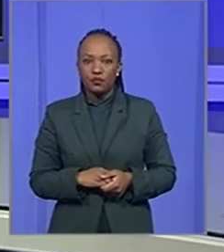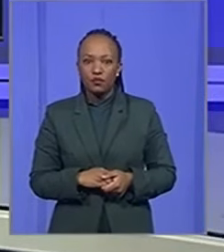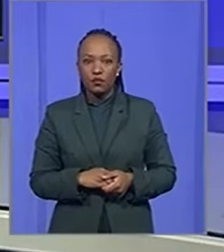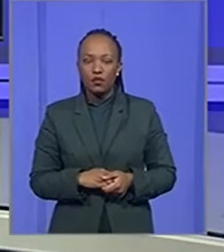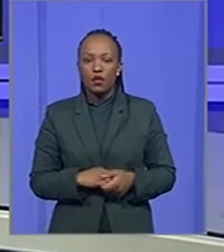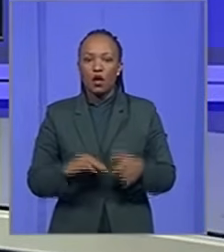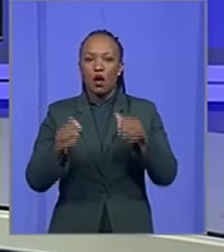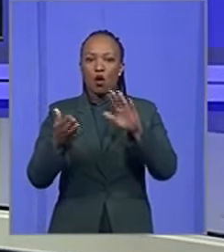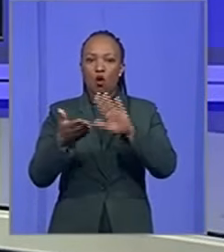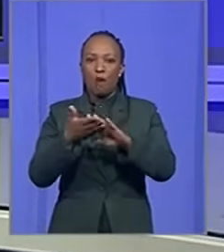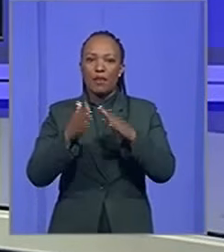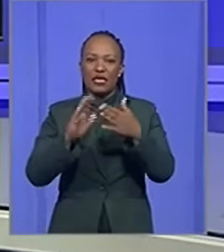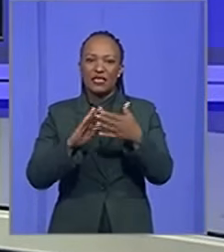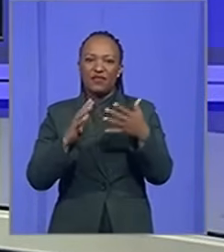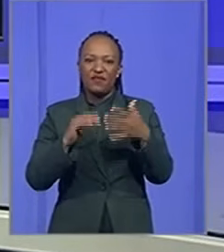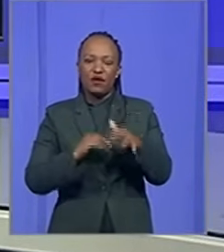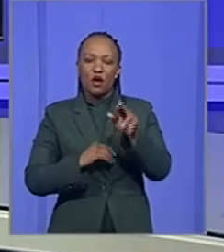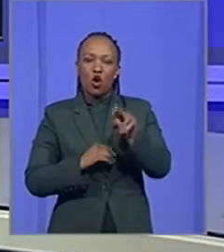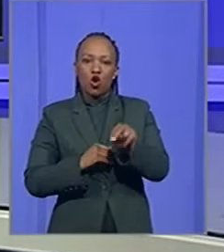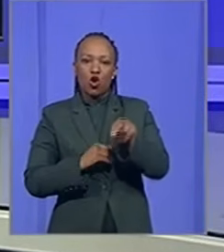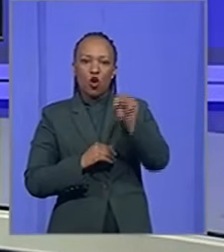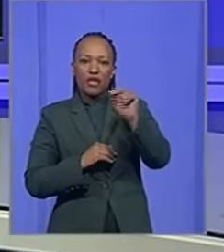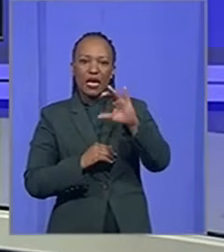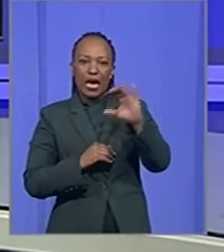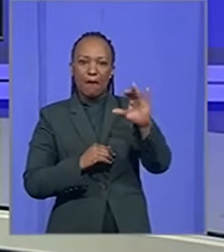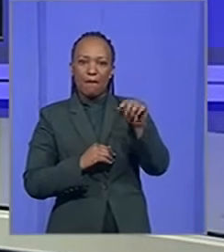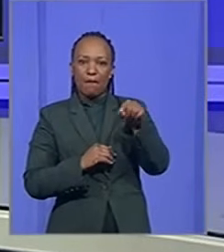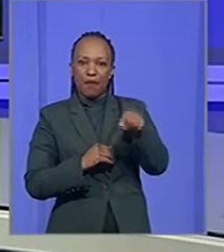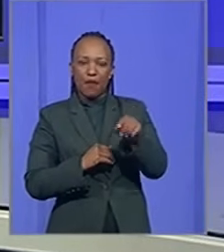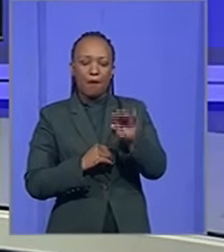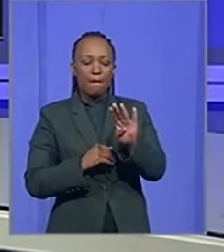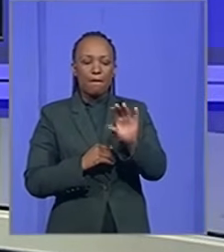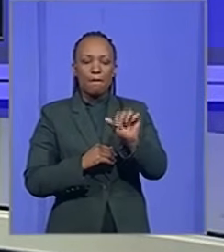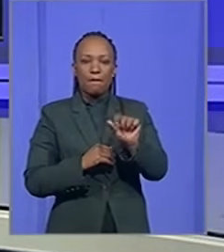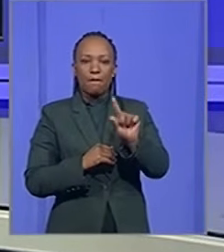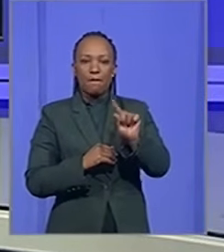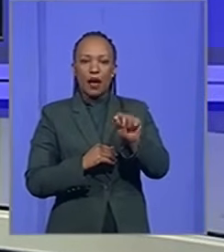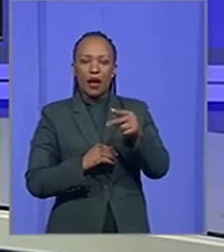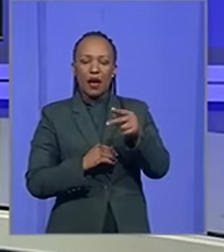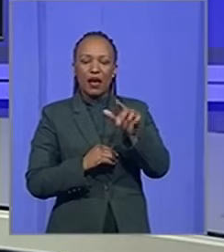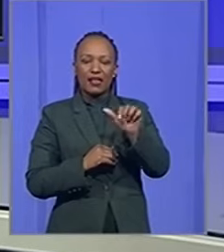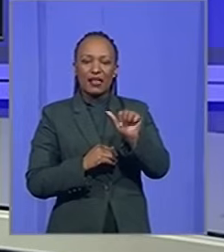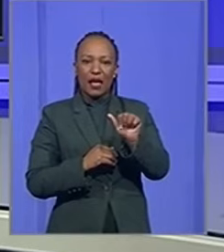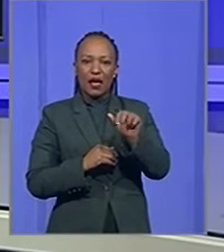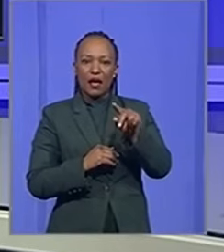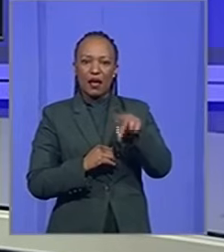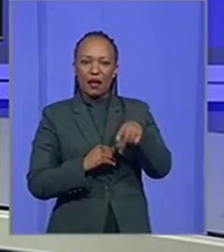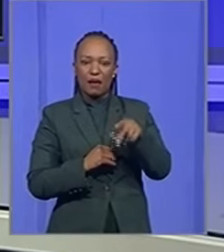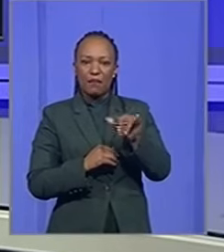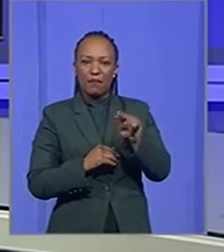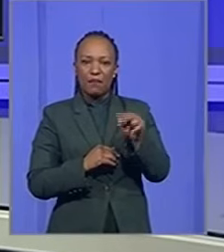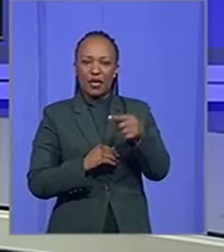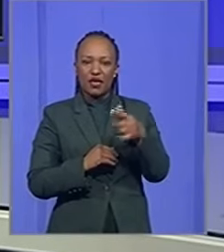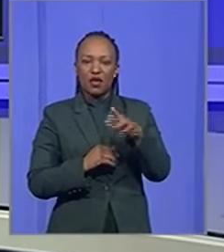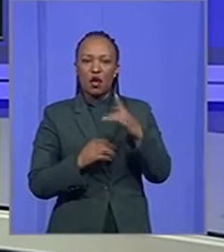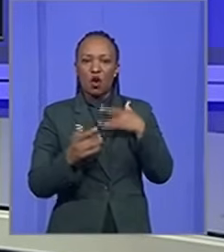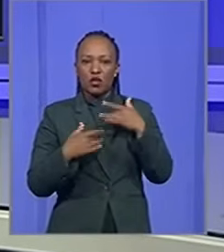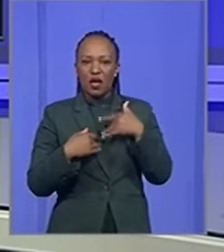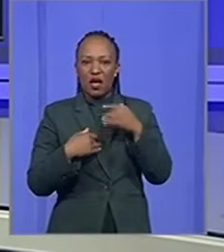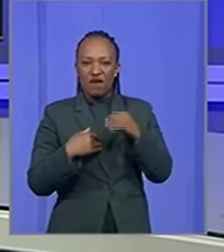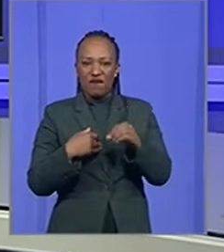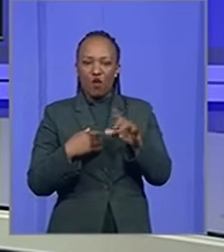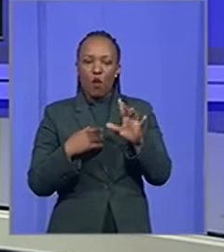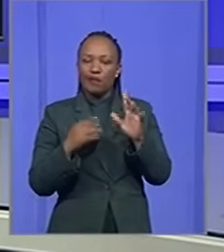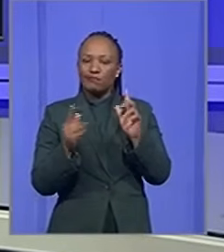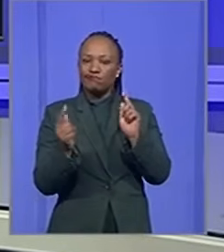Baahi ba bang ba morabe wa batlhaping ba Gaphetlo Camden provinceng ya Northern Cape ba re ba ngongoreiswa ke tlhokeho ya ntshetsopele sebakeng sa